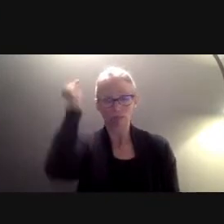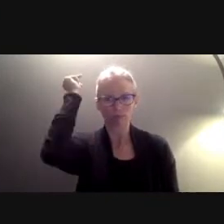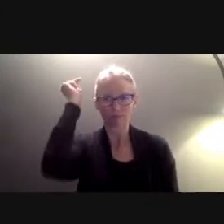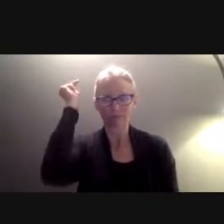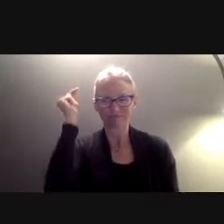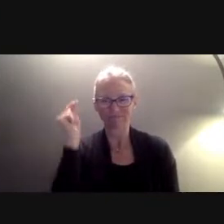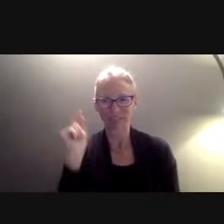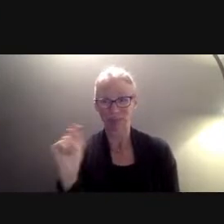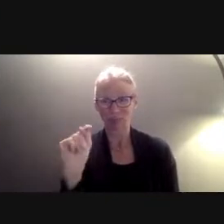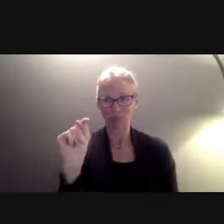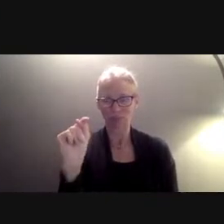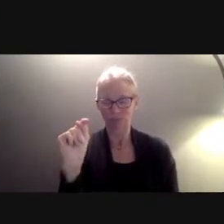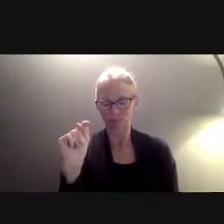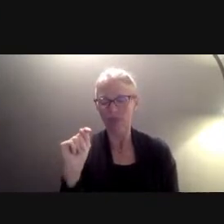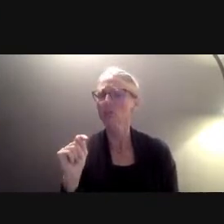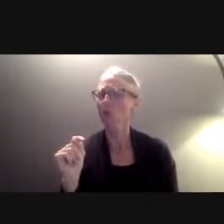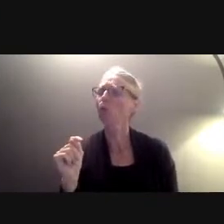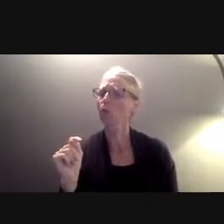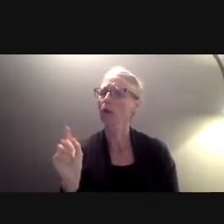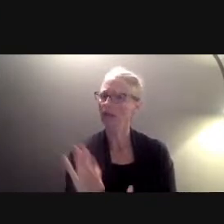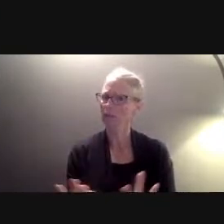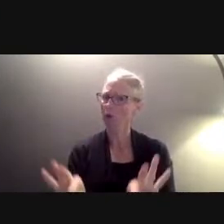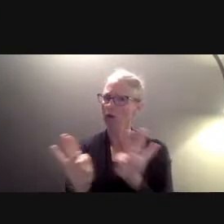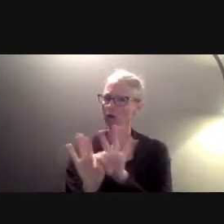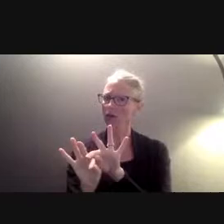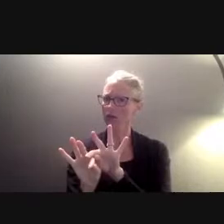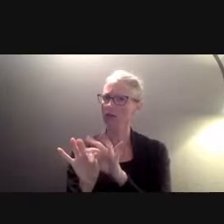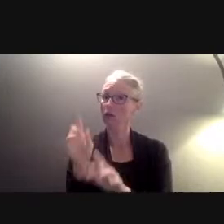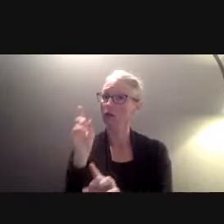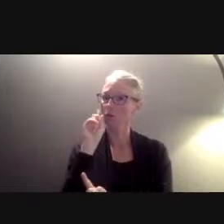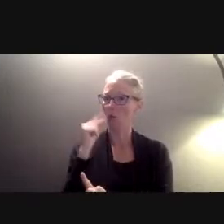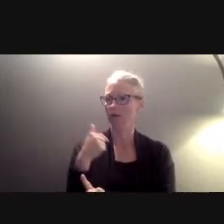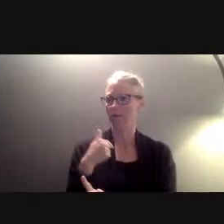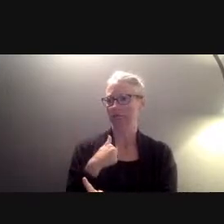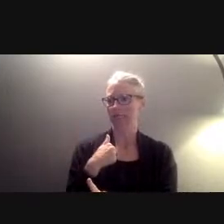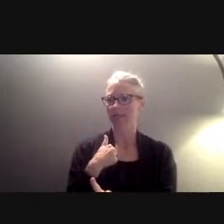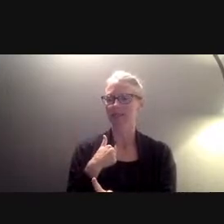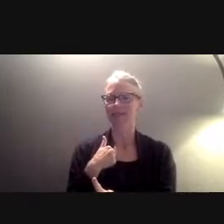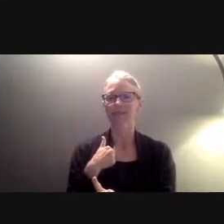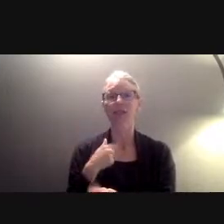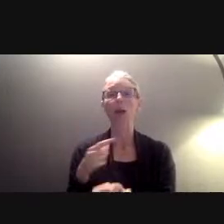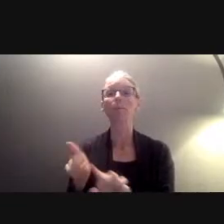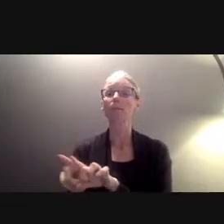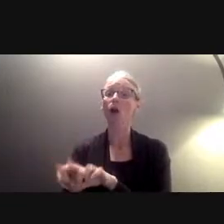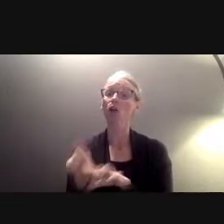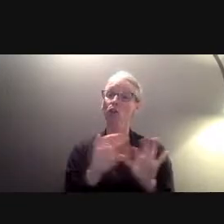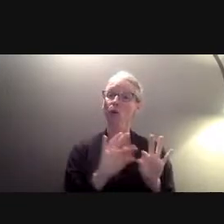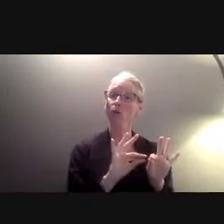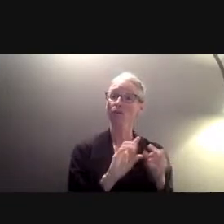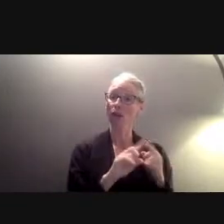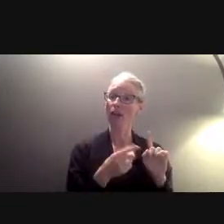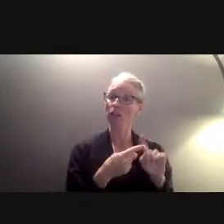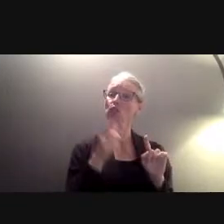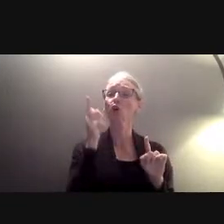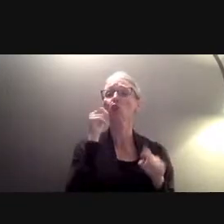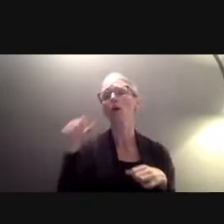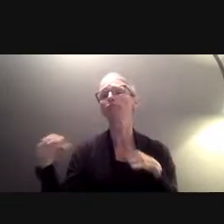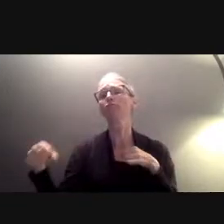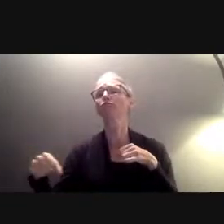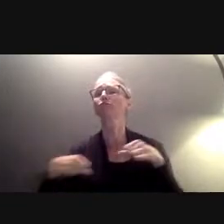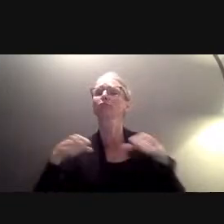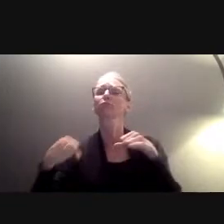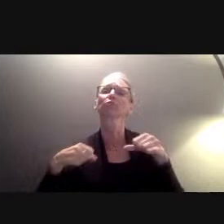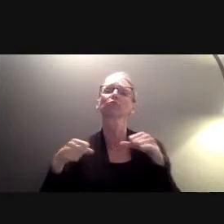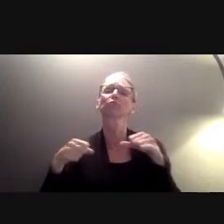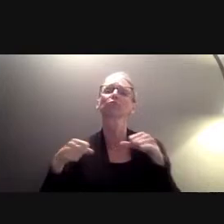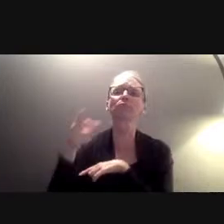are super, super important for myself and also a lot of my friends that ride with me. So I would definitely